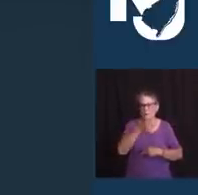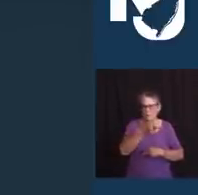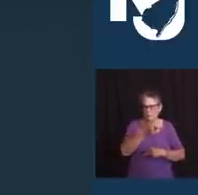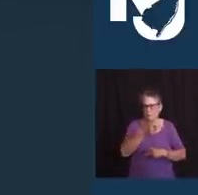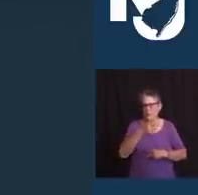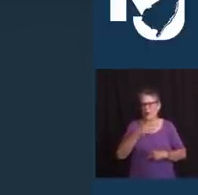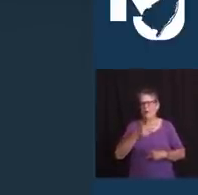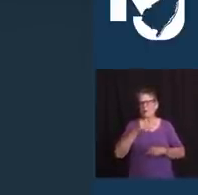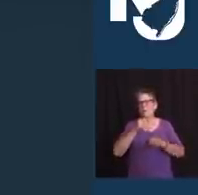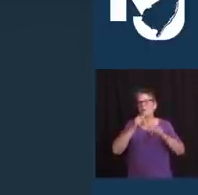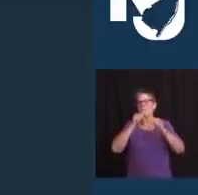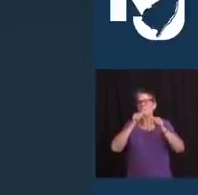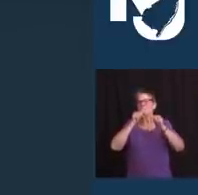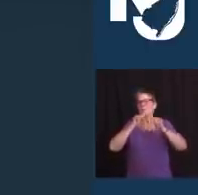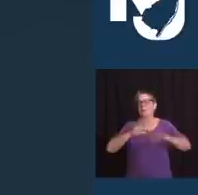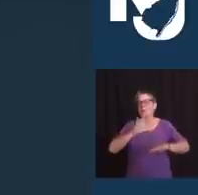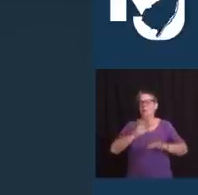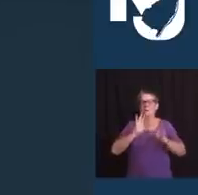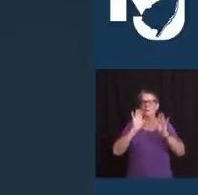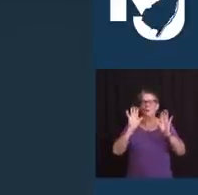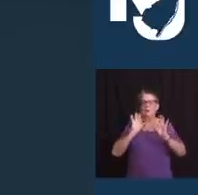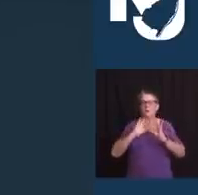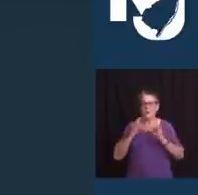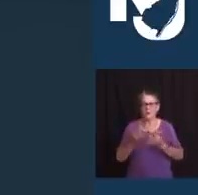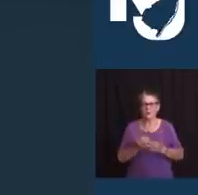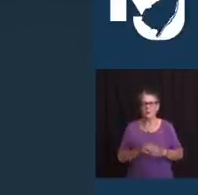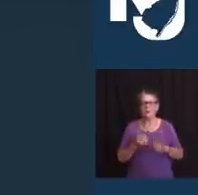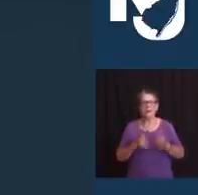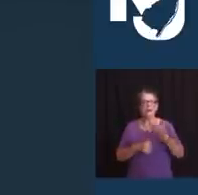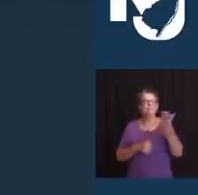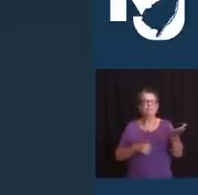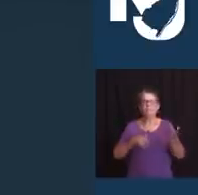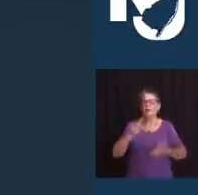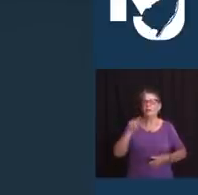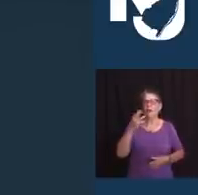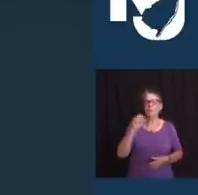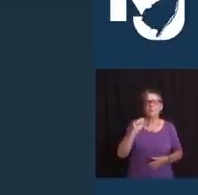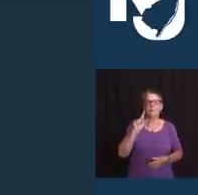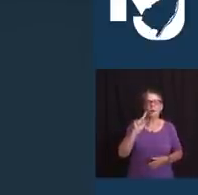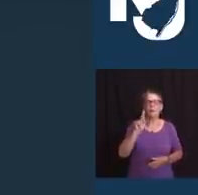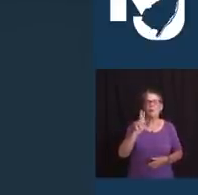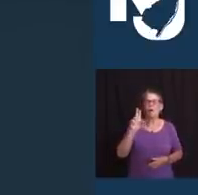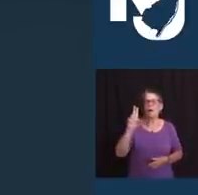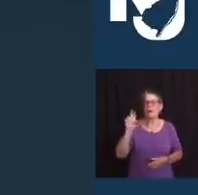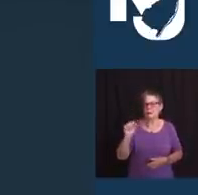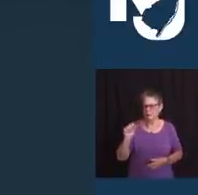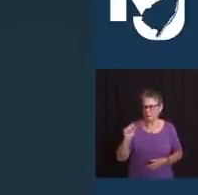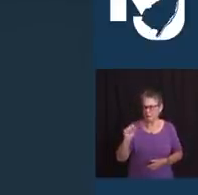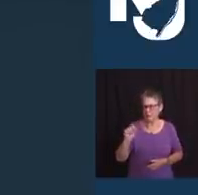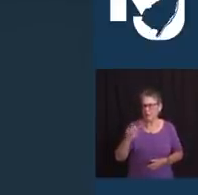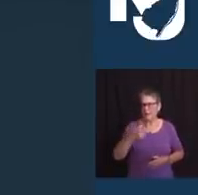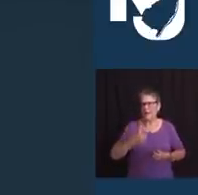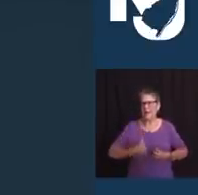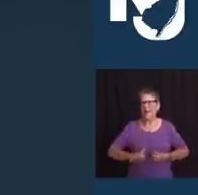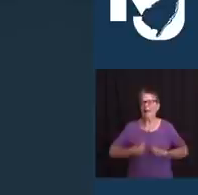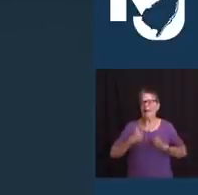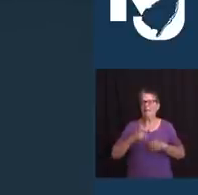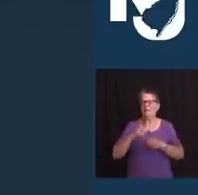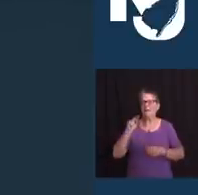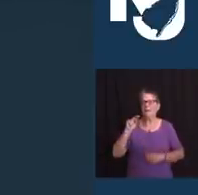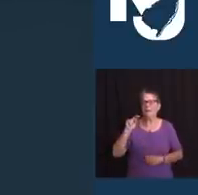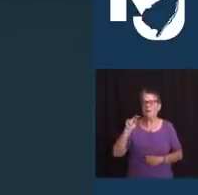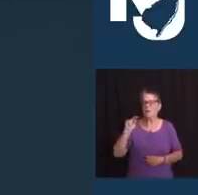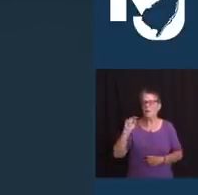behind. We also remember this guy, Thomas Kraus, a lifelong resident of Norwood, who passed away on New Year's